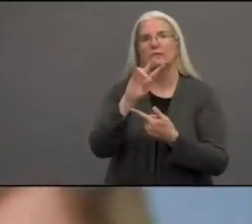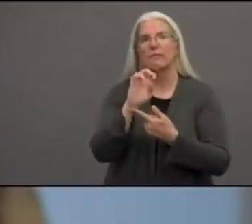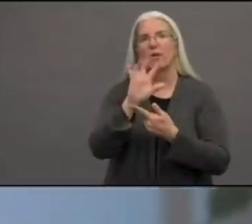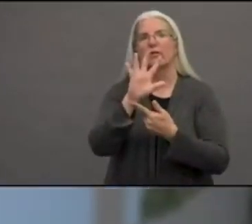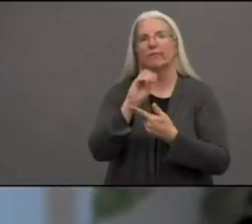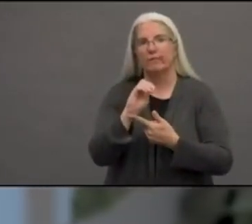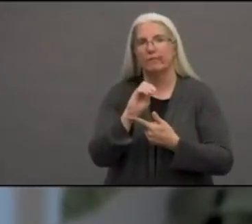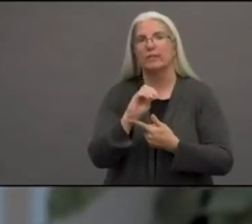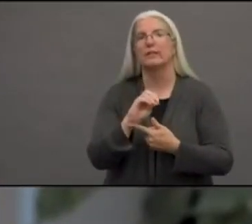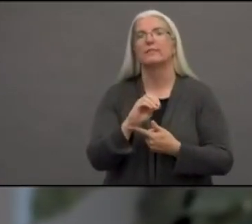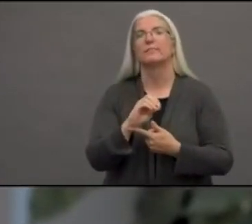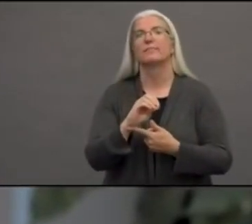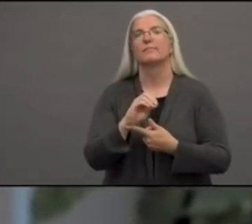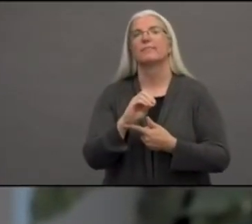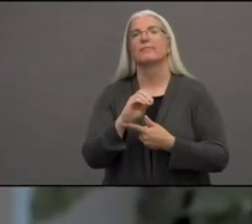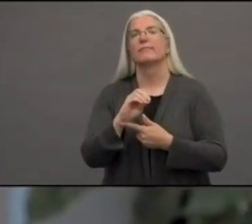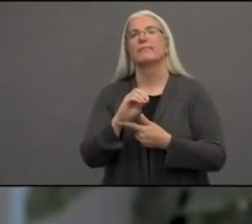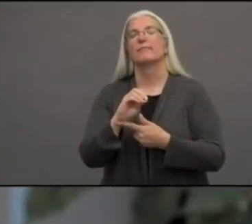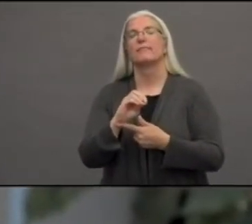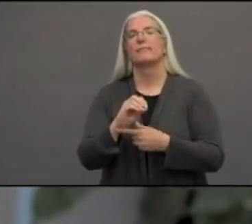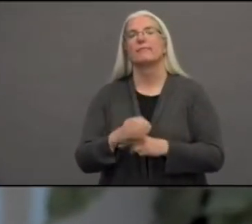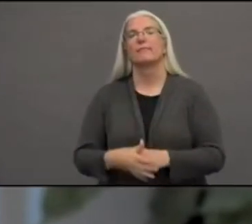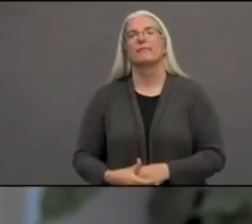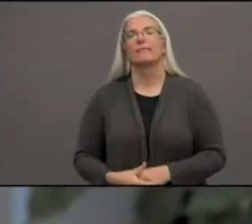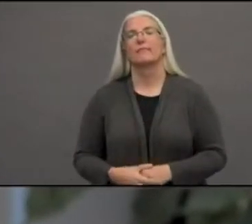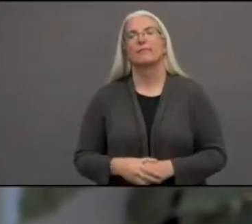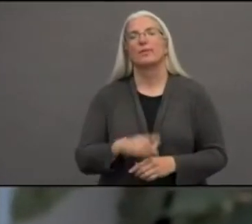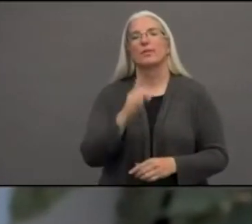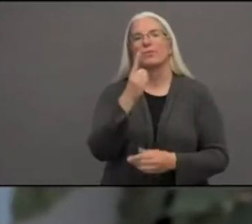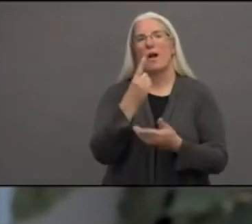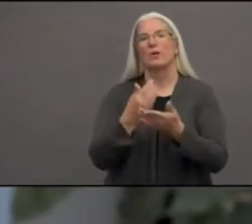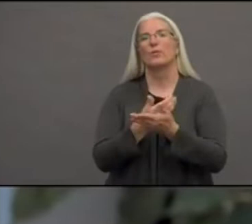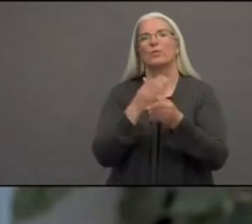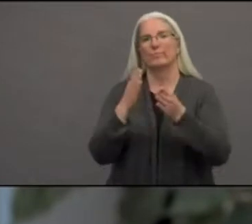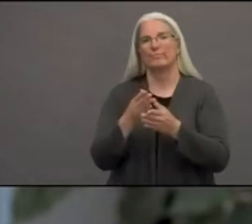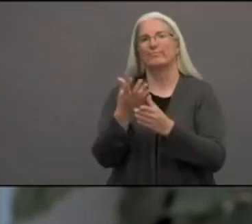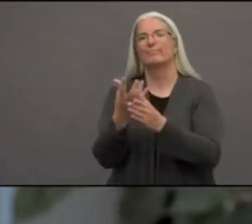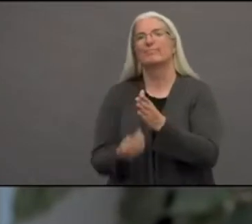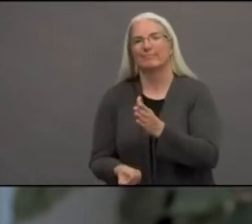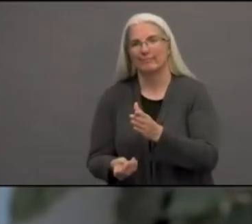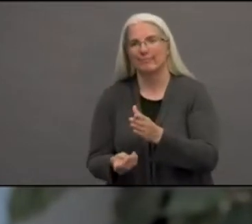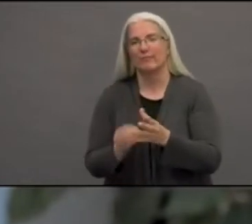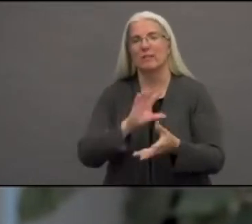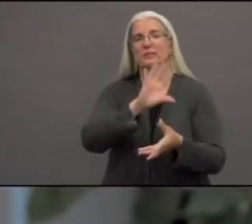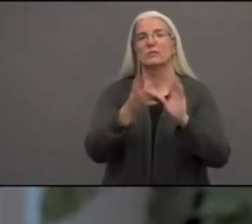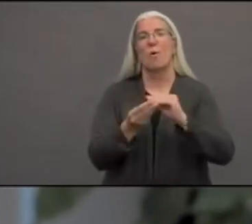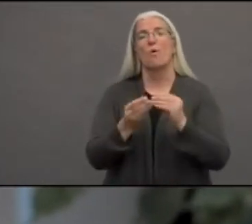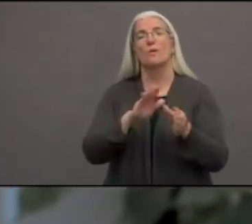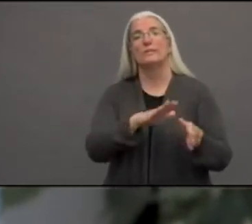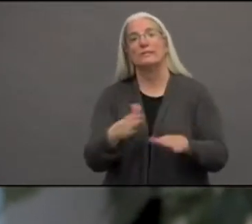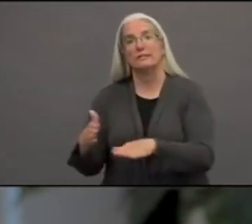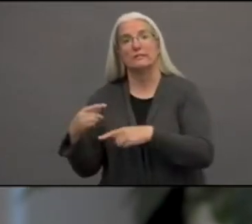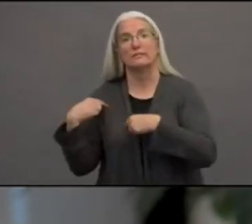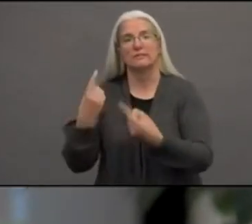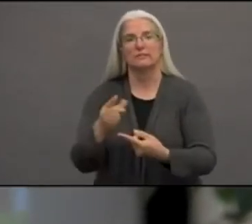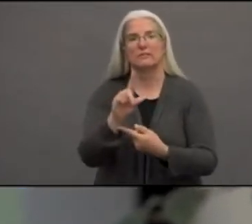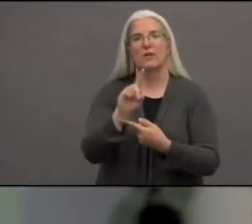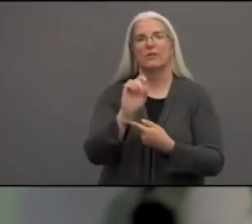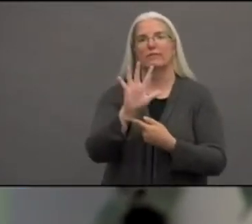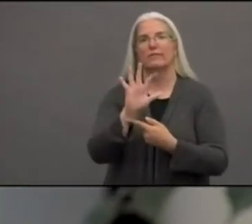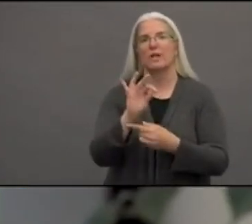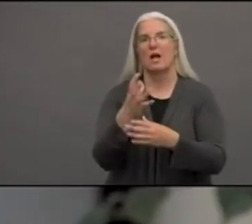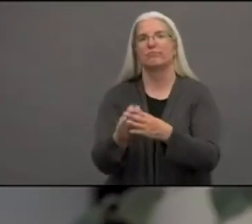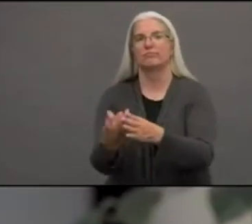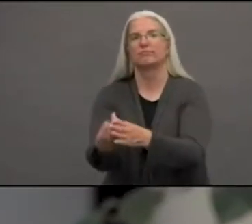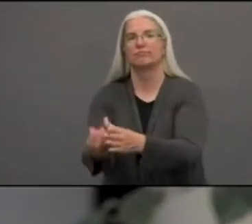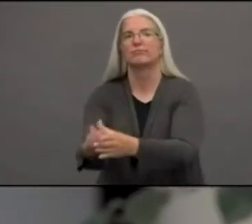4,750 COVID-19 cases, 1 new death, and a total of 159 deaths. Our thoughts and hearts go out to those